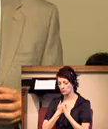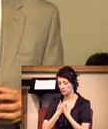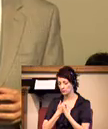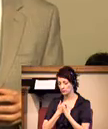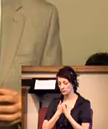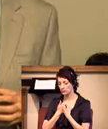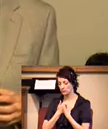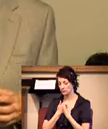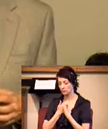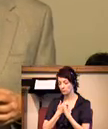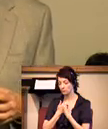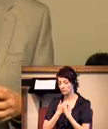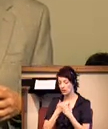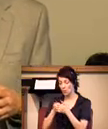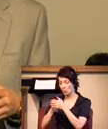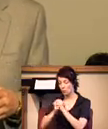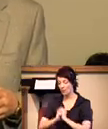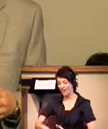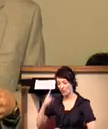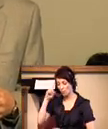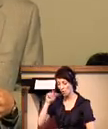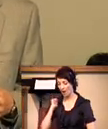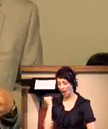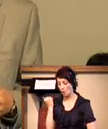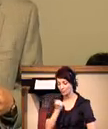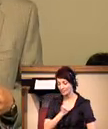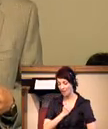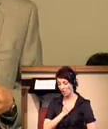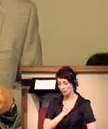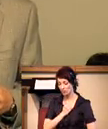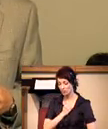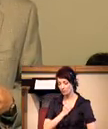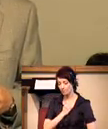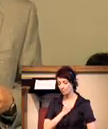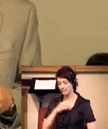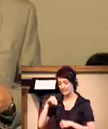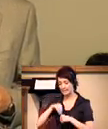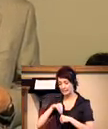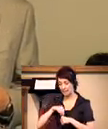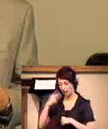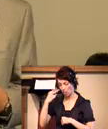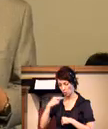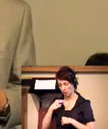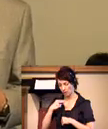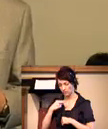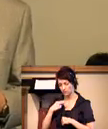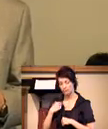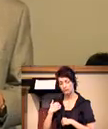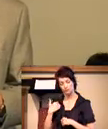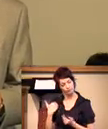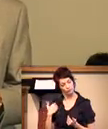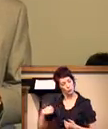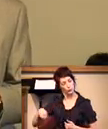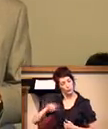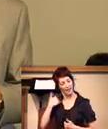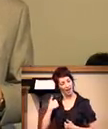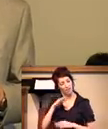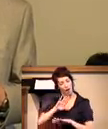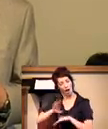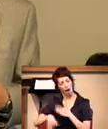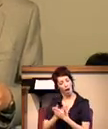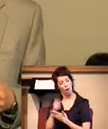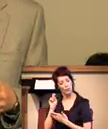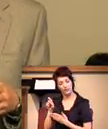hard to pray for, that we look to ourselves and pray that we have all we need. And when